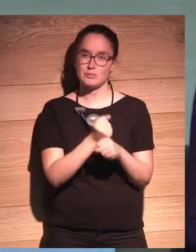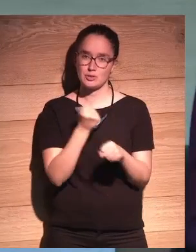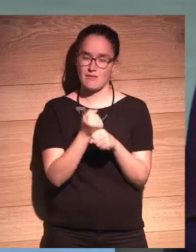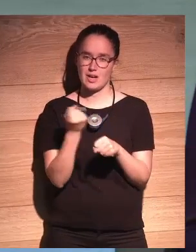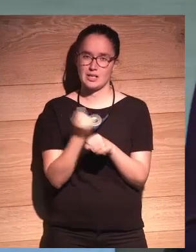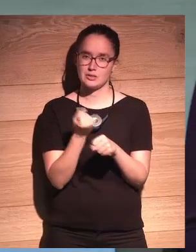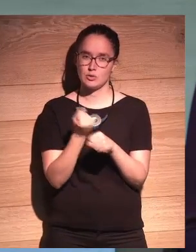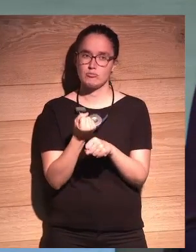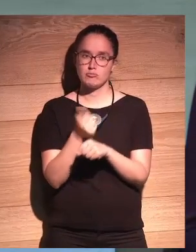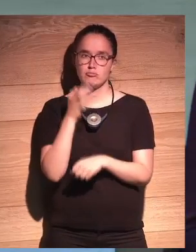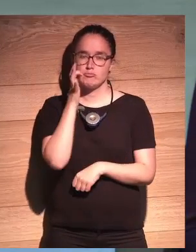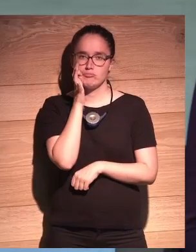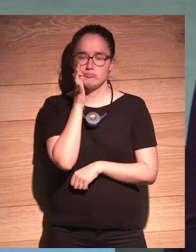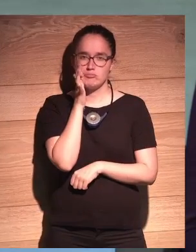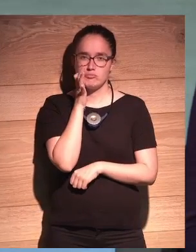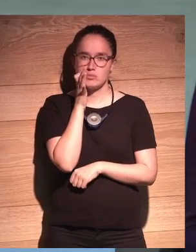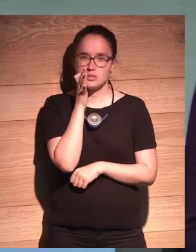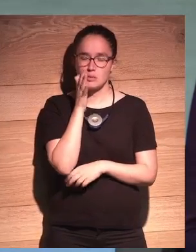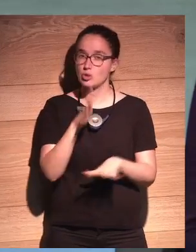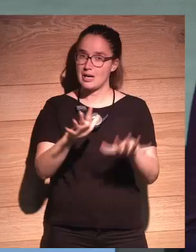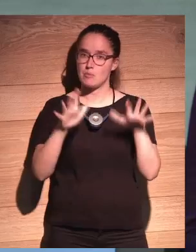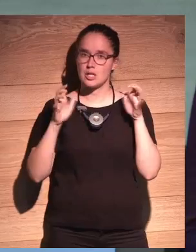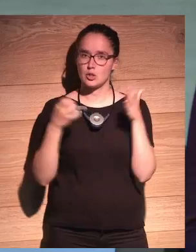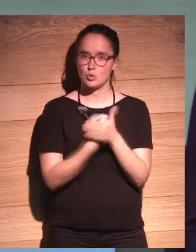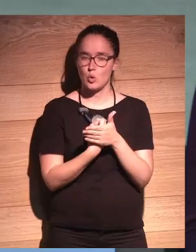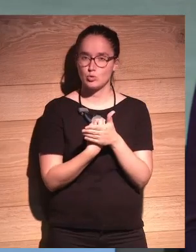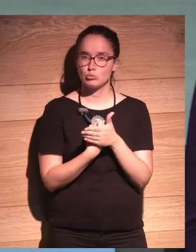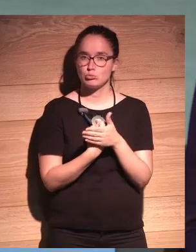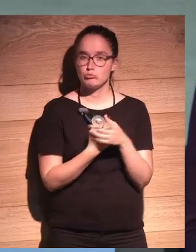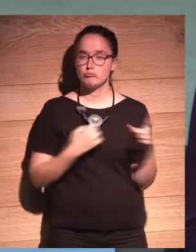going to give some examples on which we're working on right now.